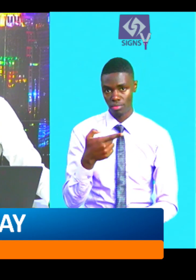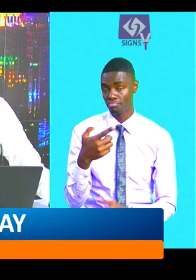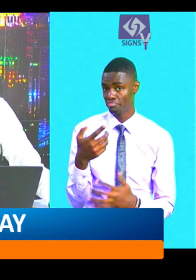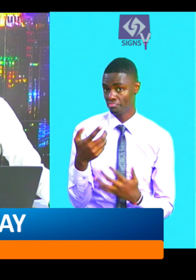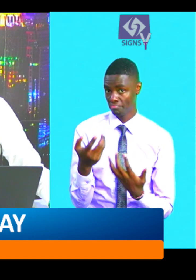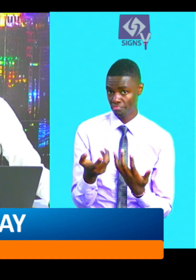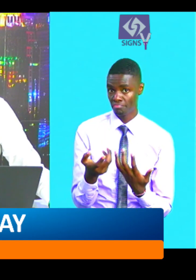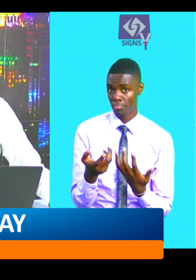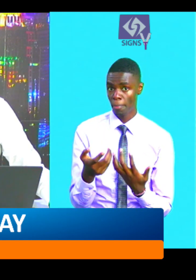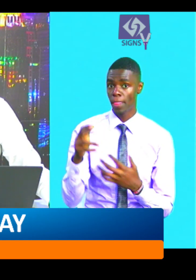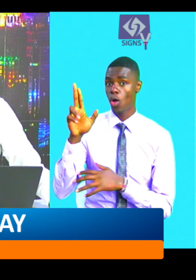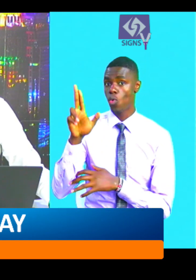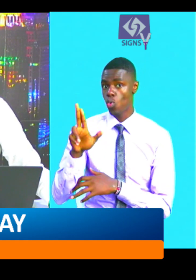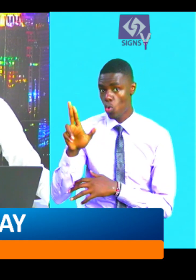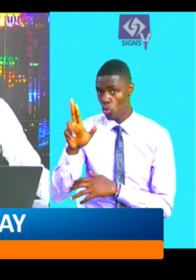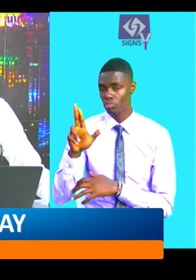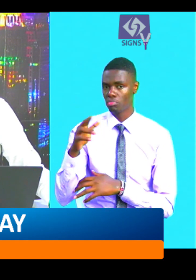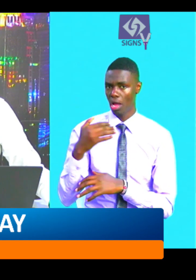visiting Uganda?